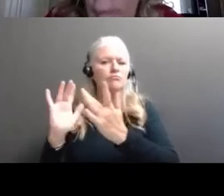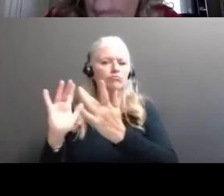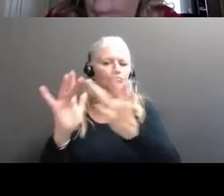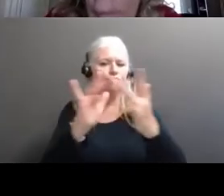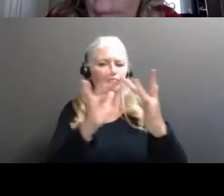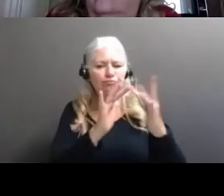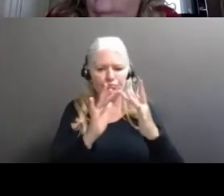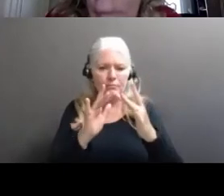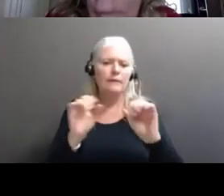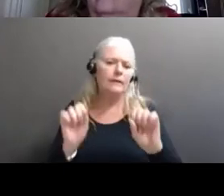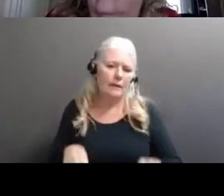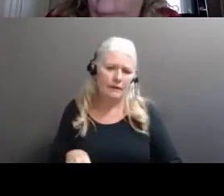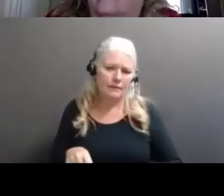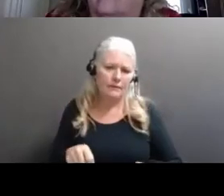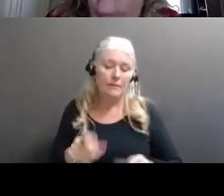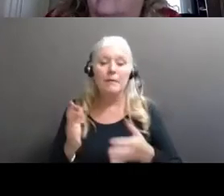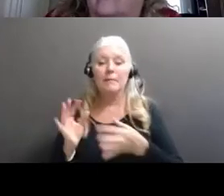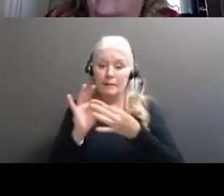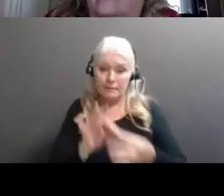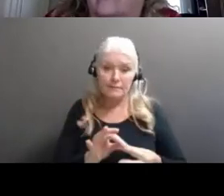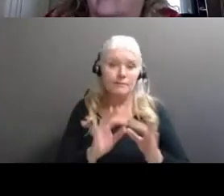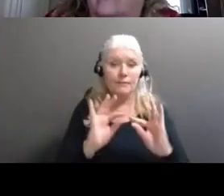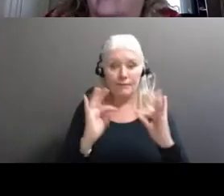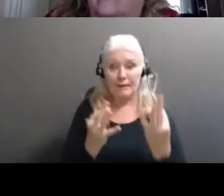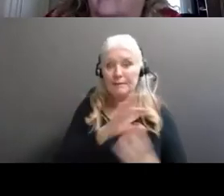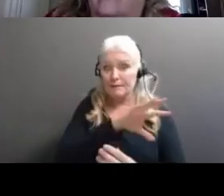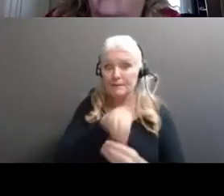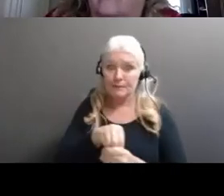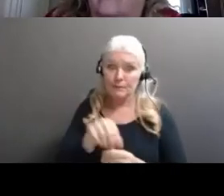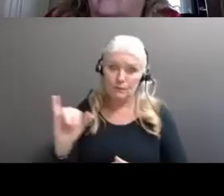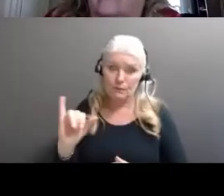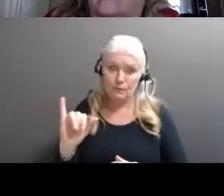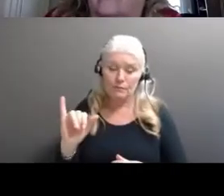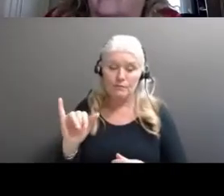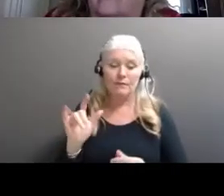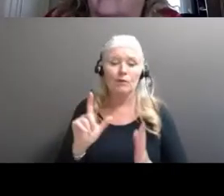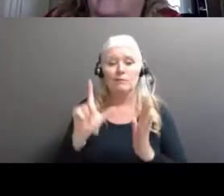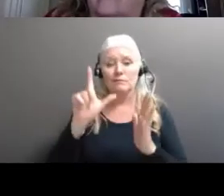they're oriented around planning and needs as a way